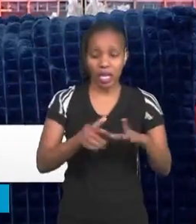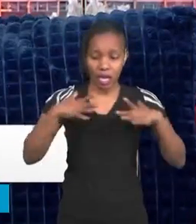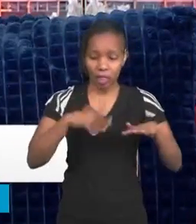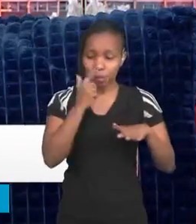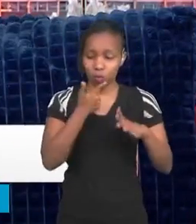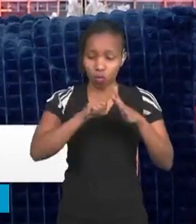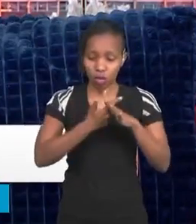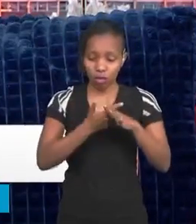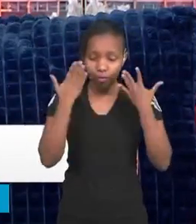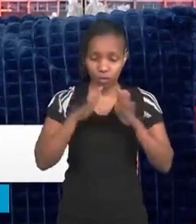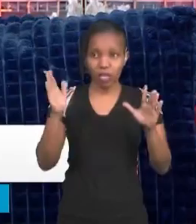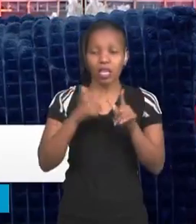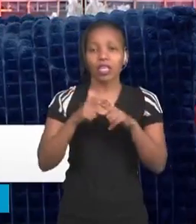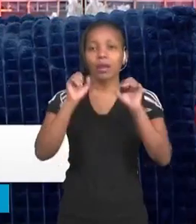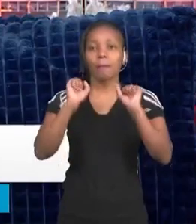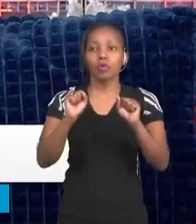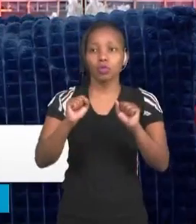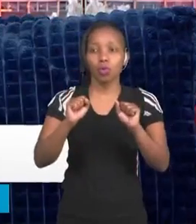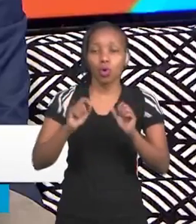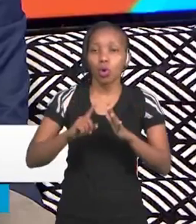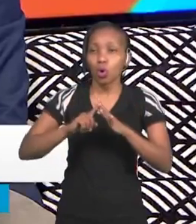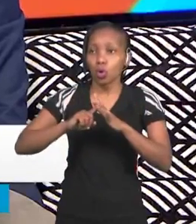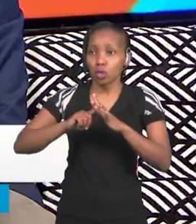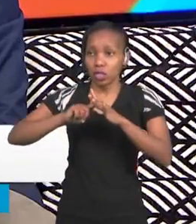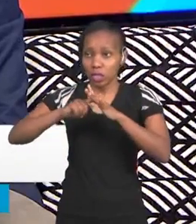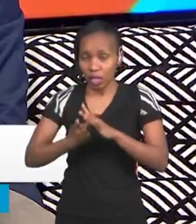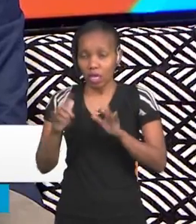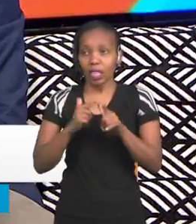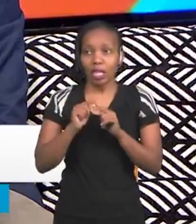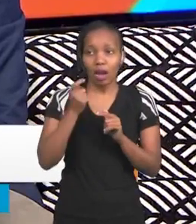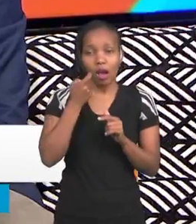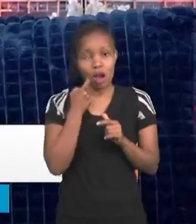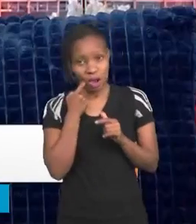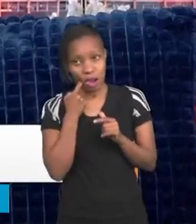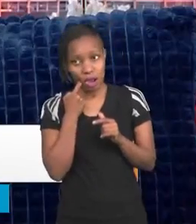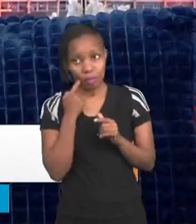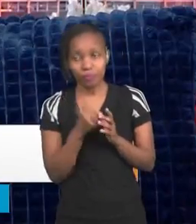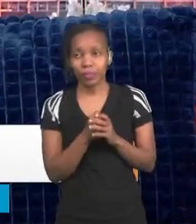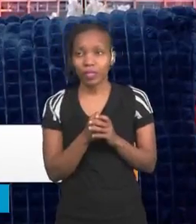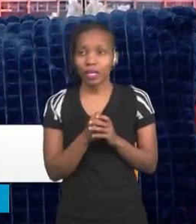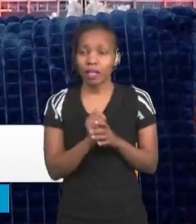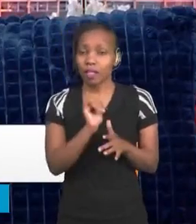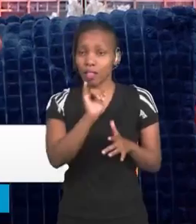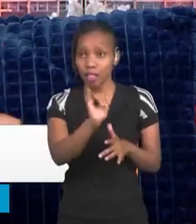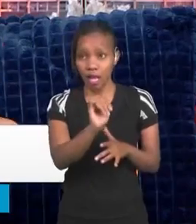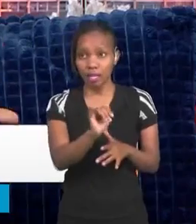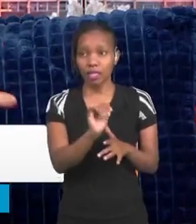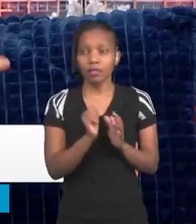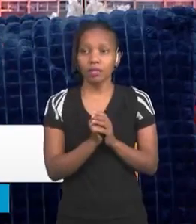started, you can actually stop them from becoming dependent. That means going to the source. Yeah. And that that one has to